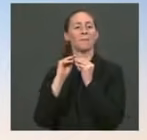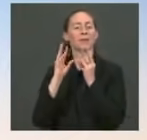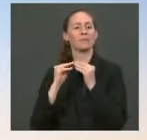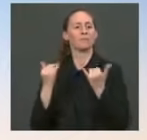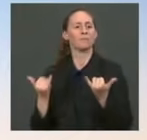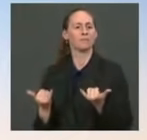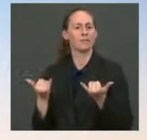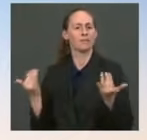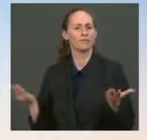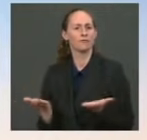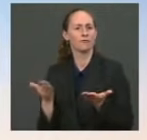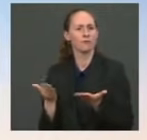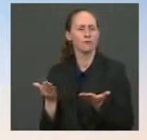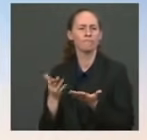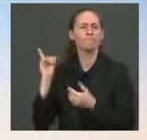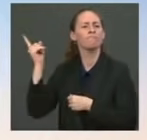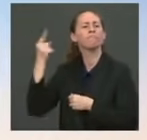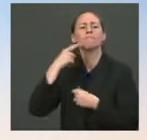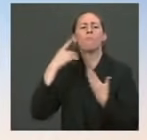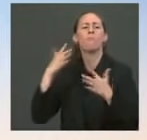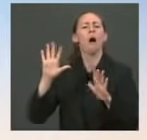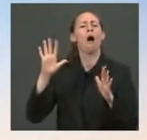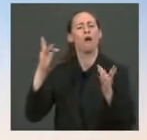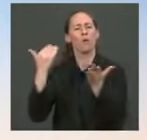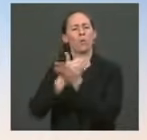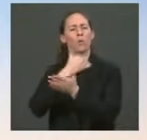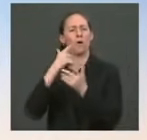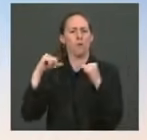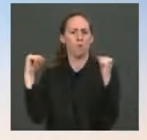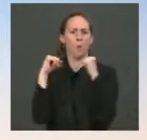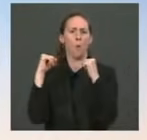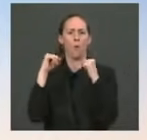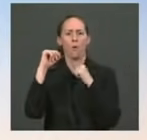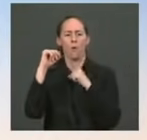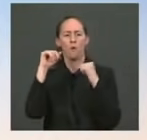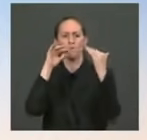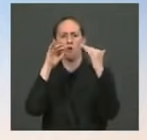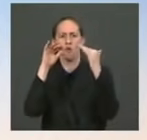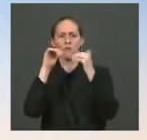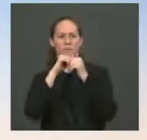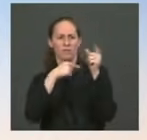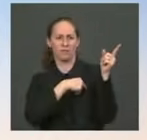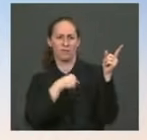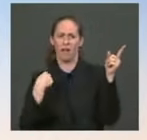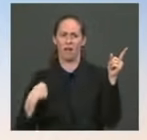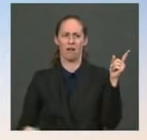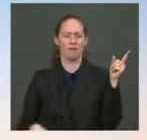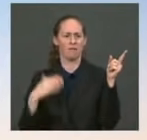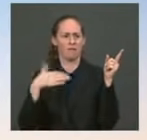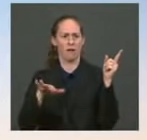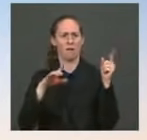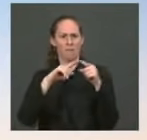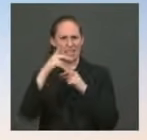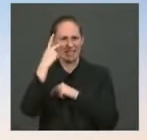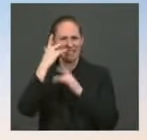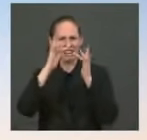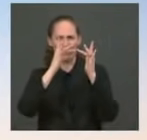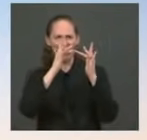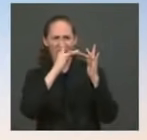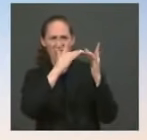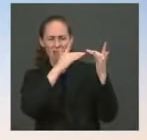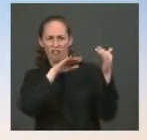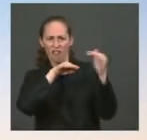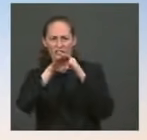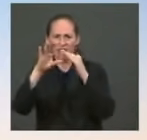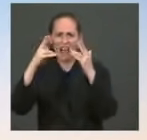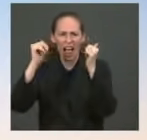he doesn't want a new Cold War with China. And yet we've also seen cyber attacks. Businesses are reporting supply chain issues with their